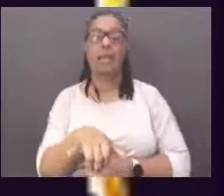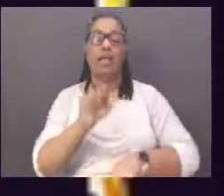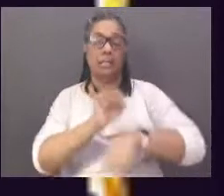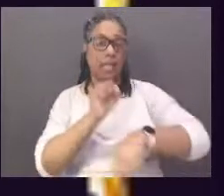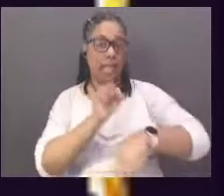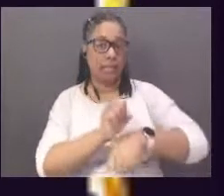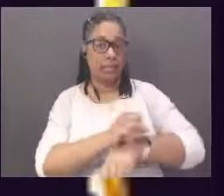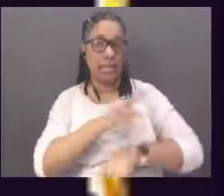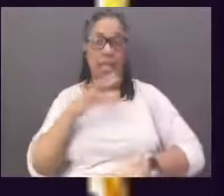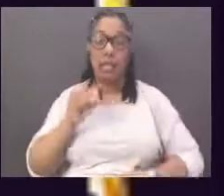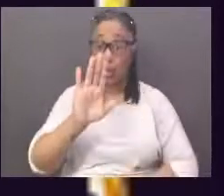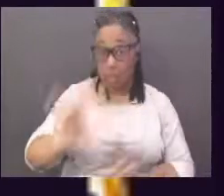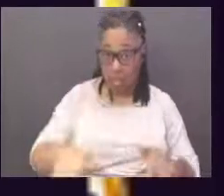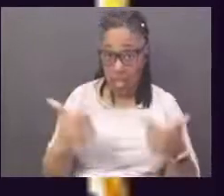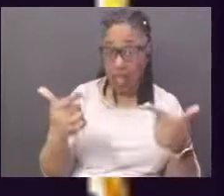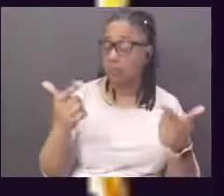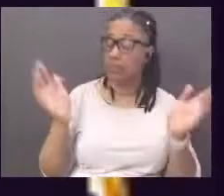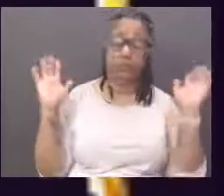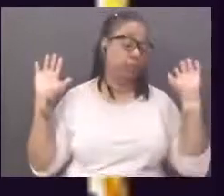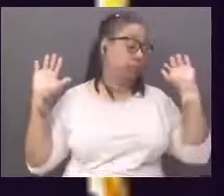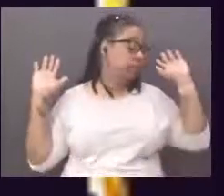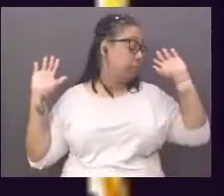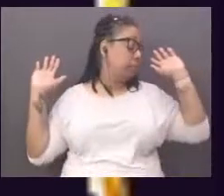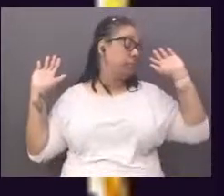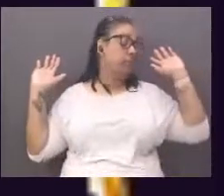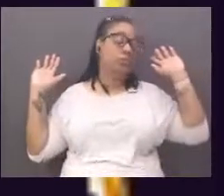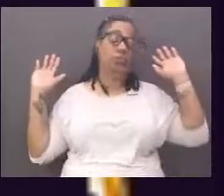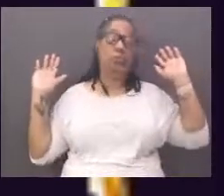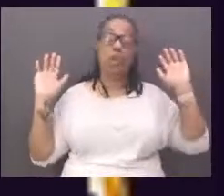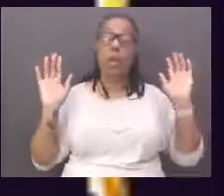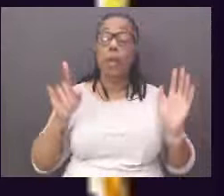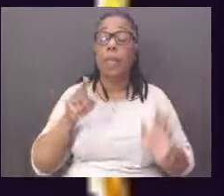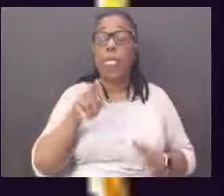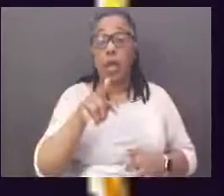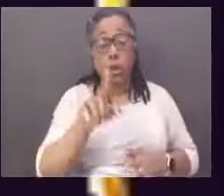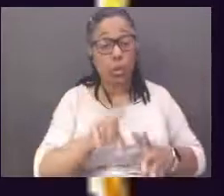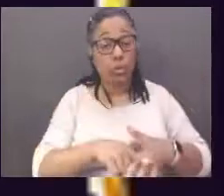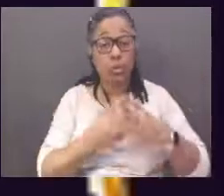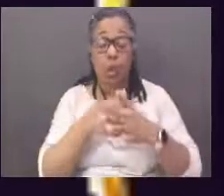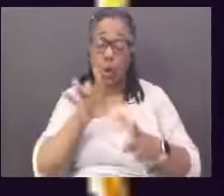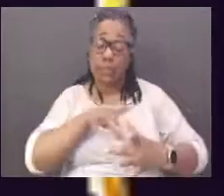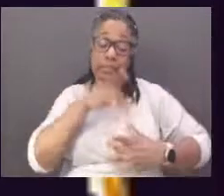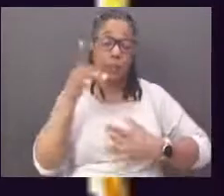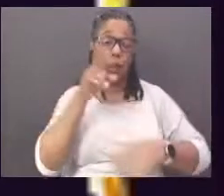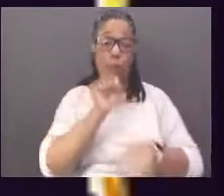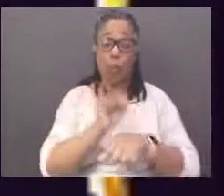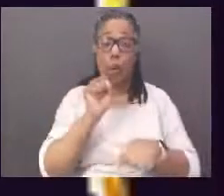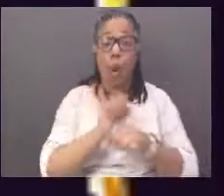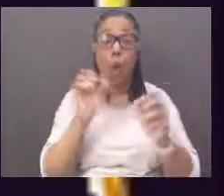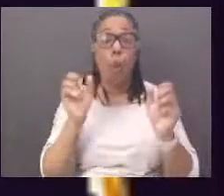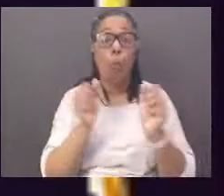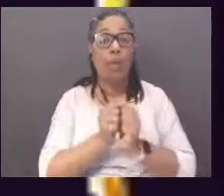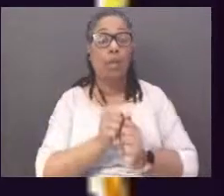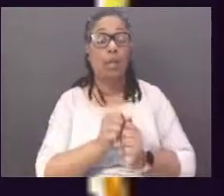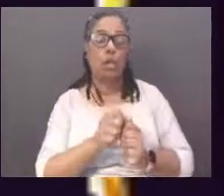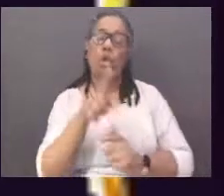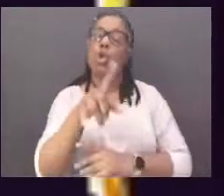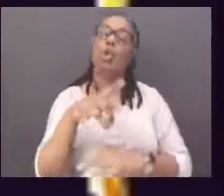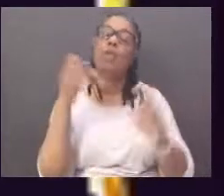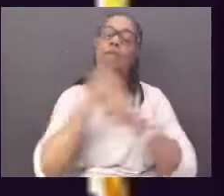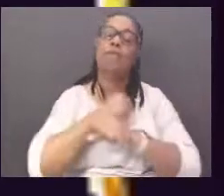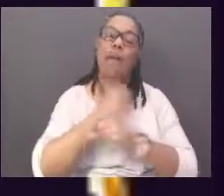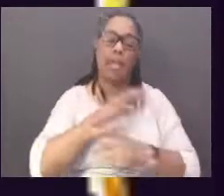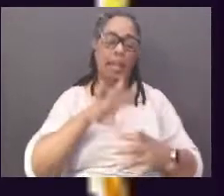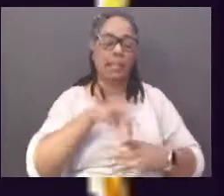the task, you are taking on a spiritual enemy with your physical strength. And that can